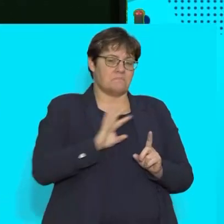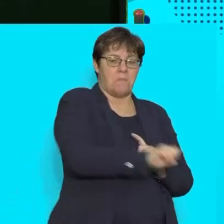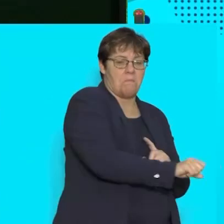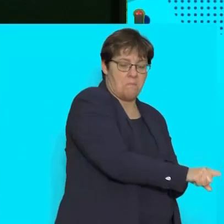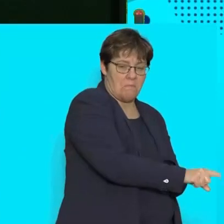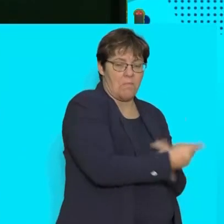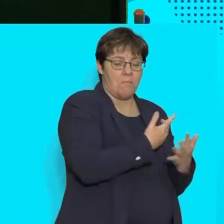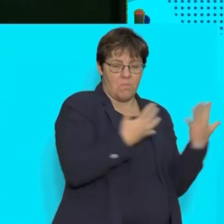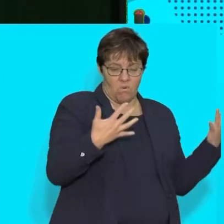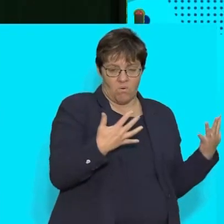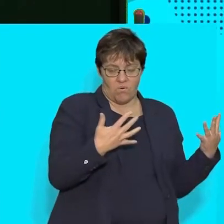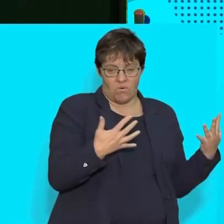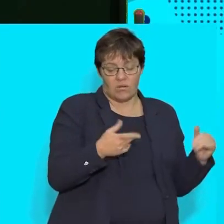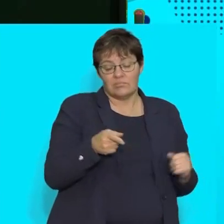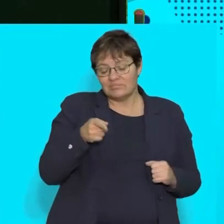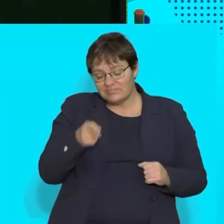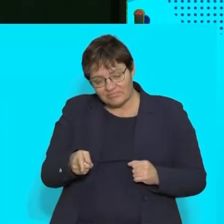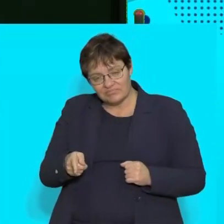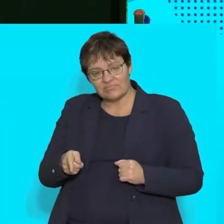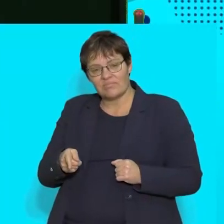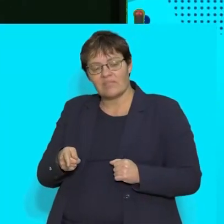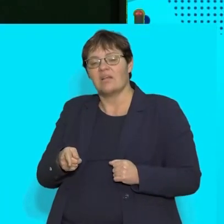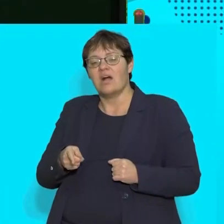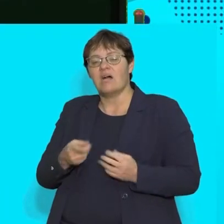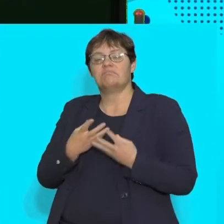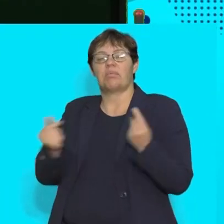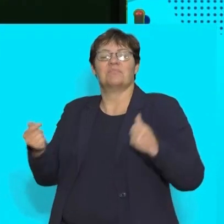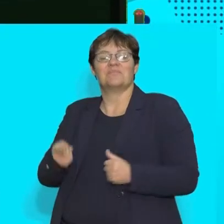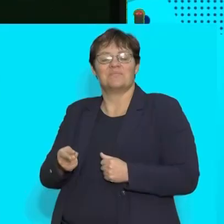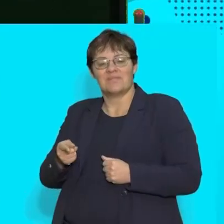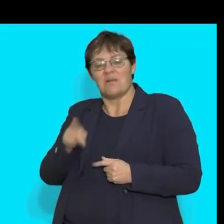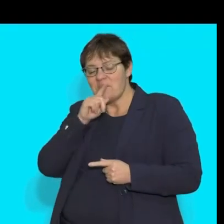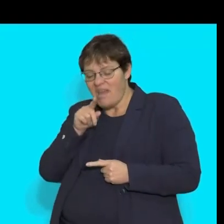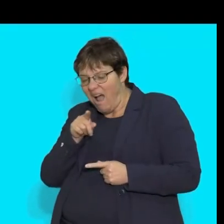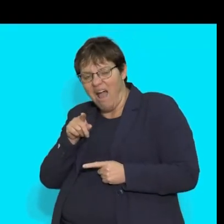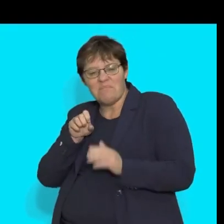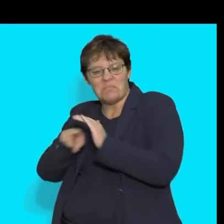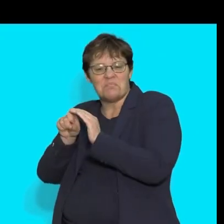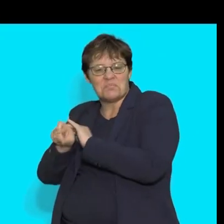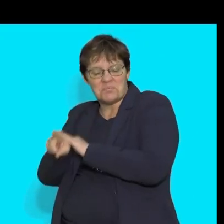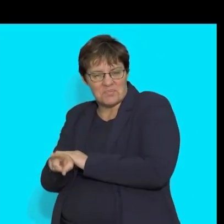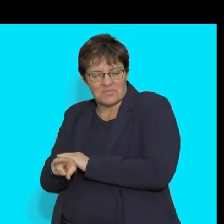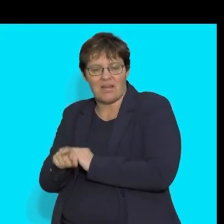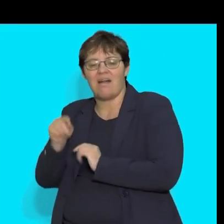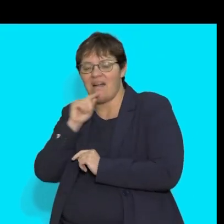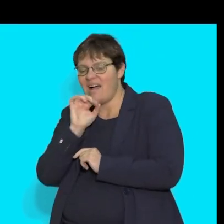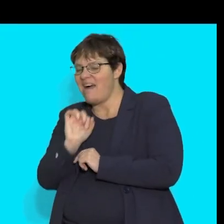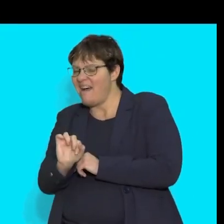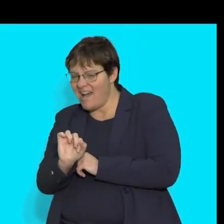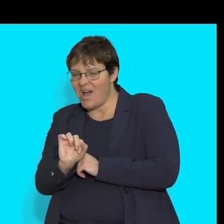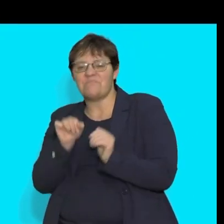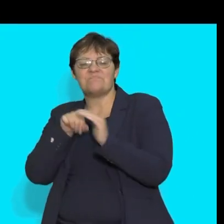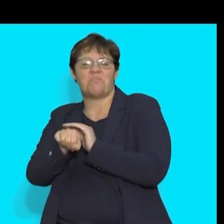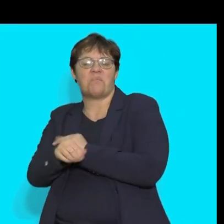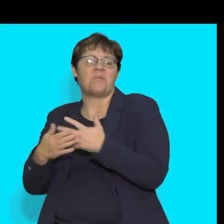heat to their surroundings. And that in turn means that if we look at a predator that detects